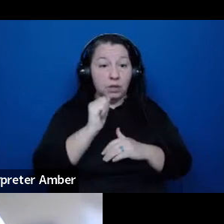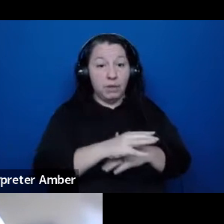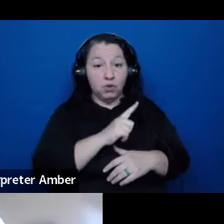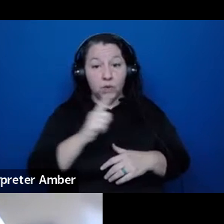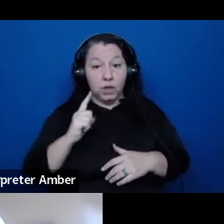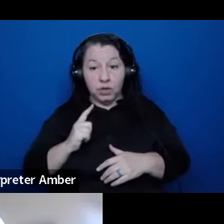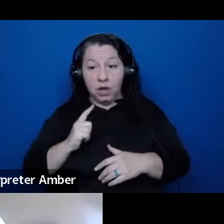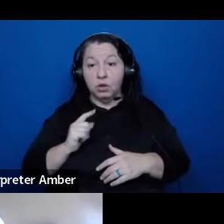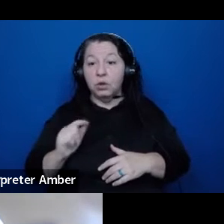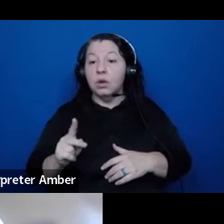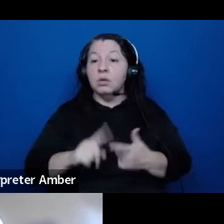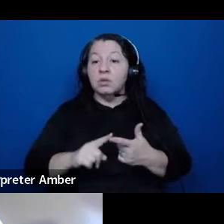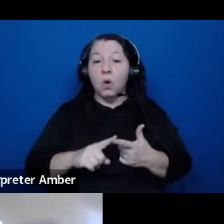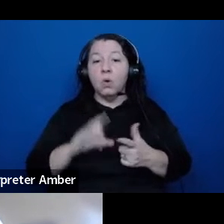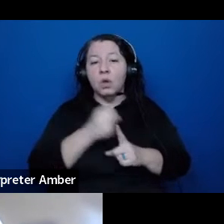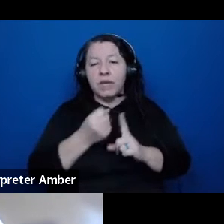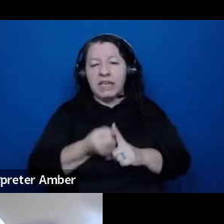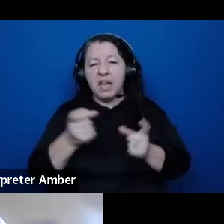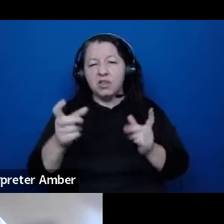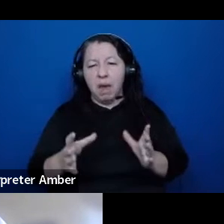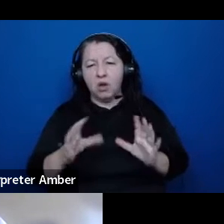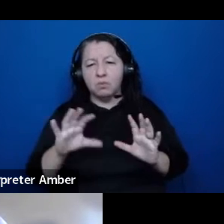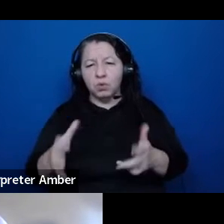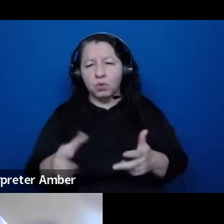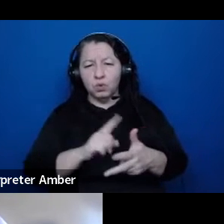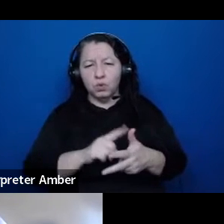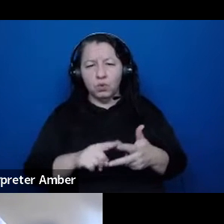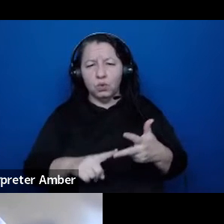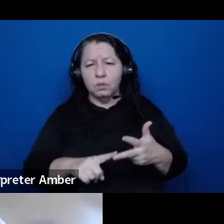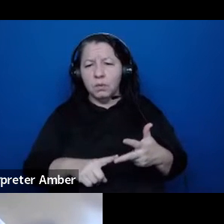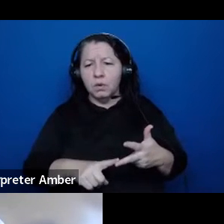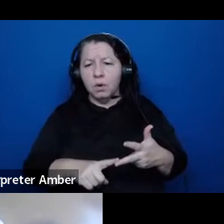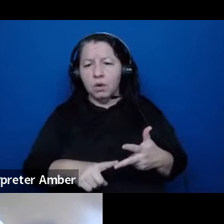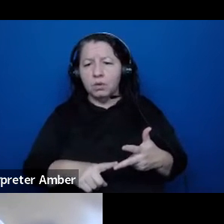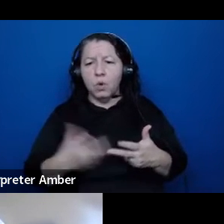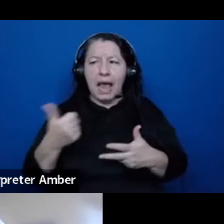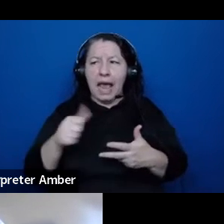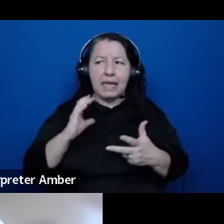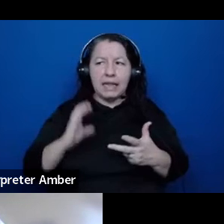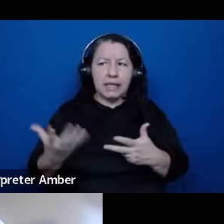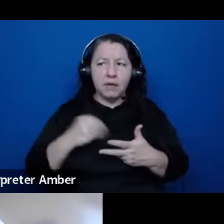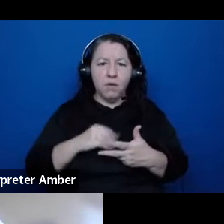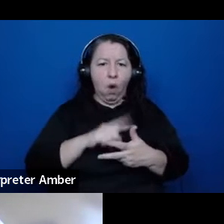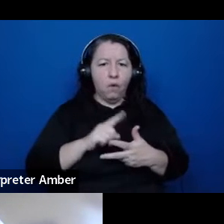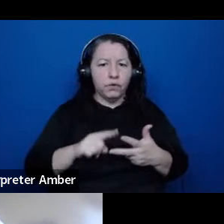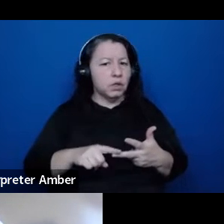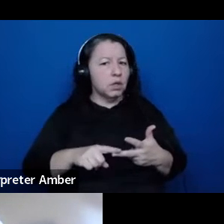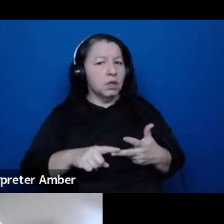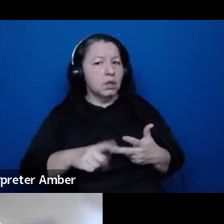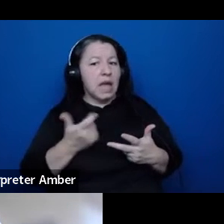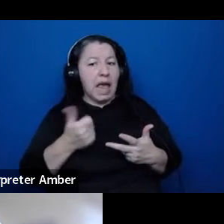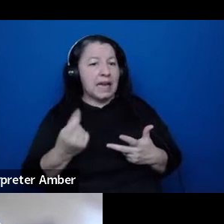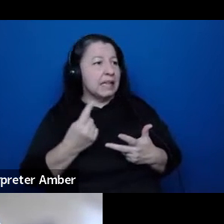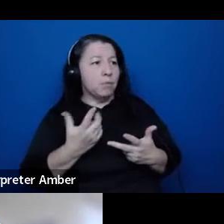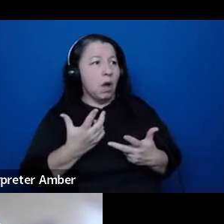group. I think those are my three takeaways. Was there anything I missed from anyone? I want to make sure that, and Brooke, is the best